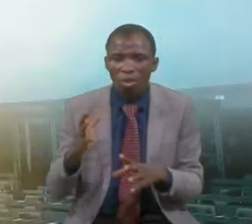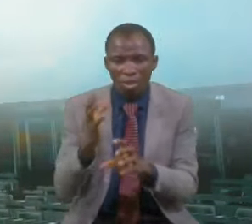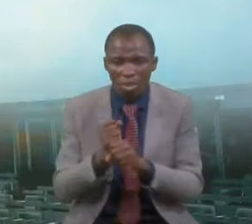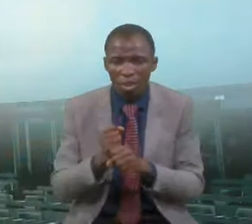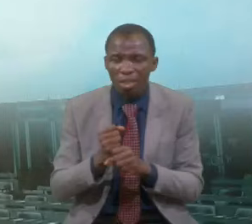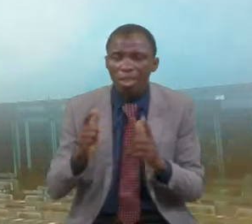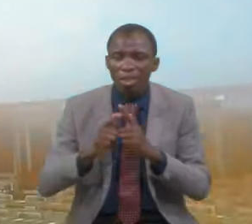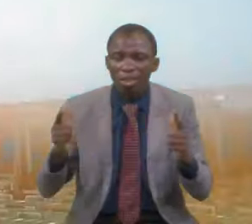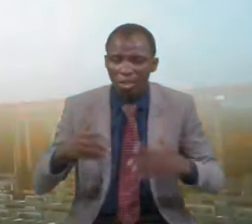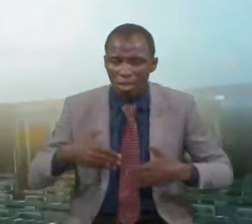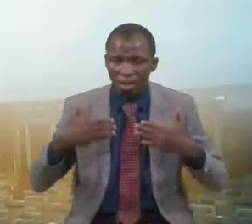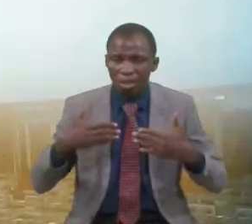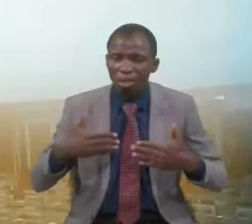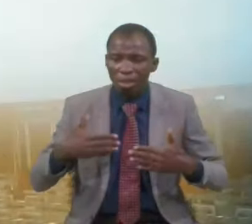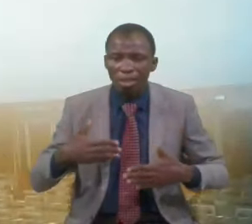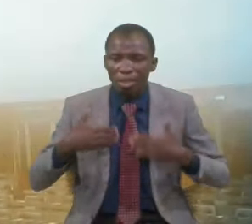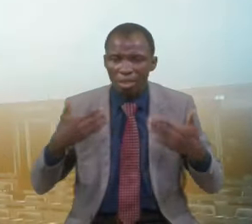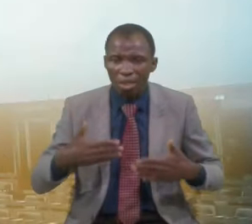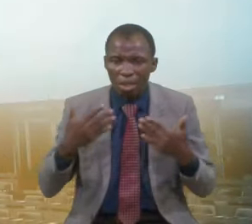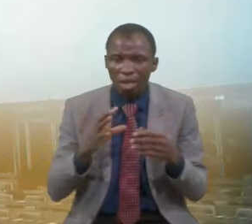or yesterday night, or the day before